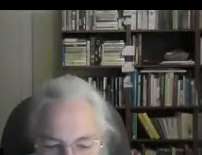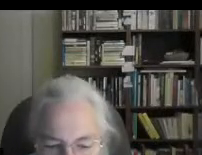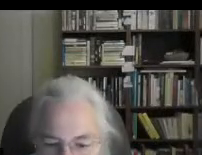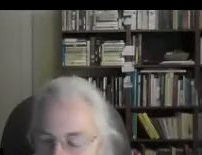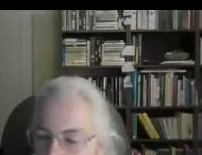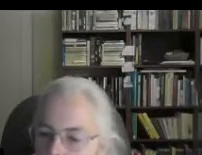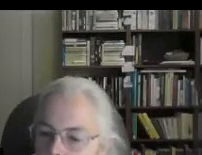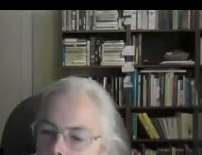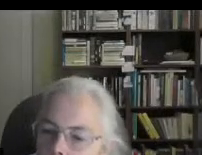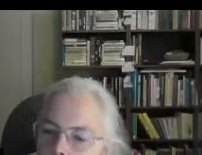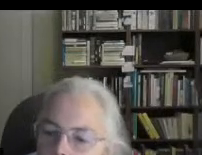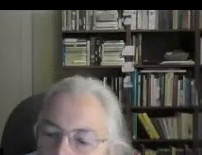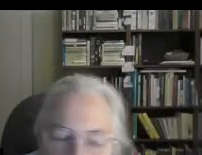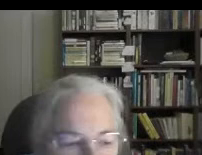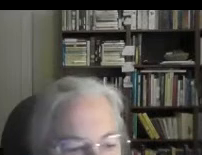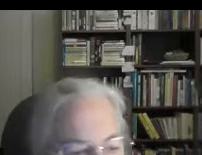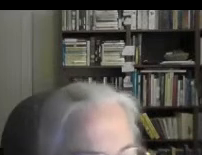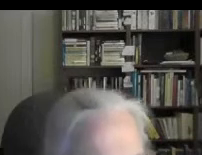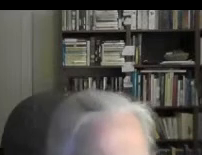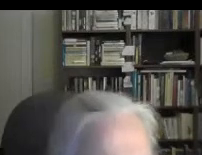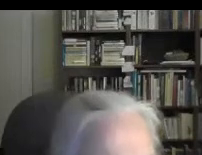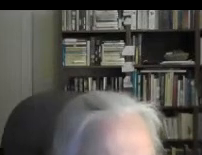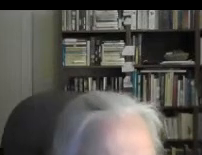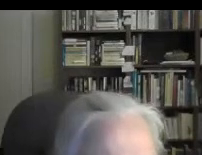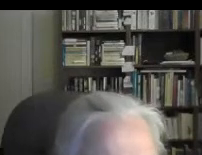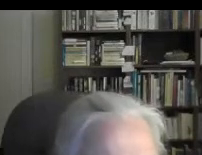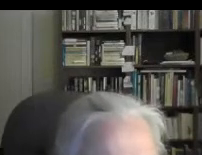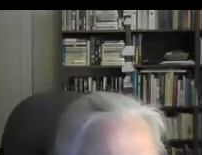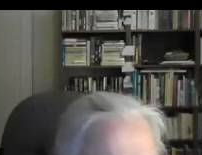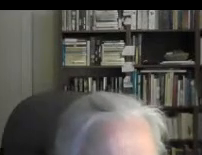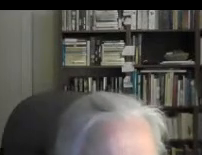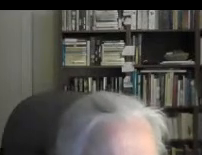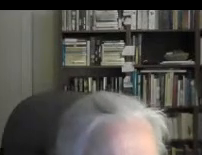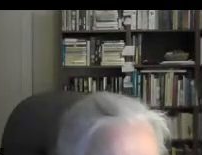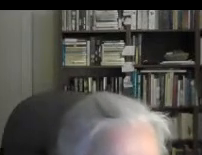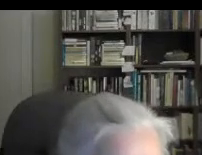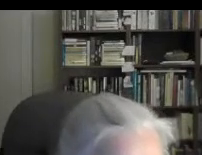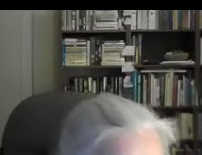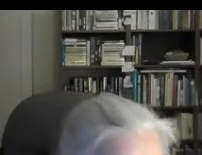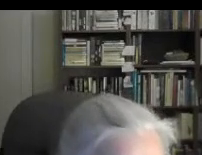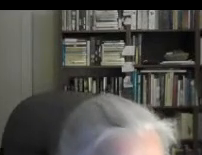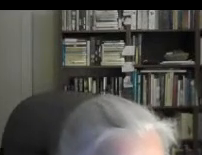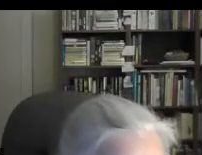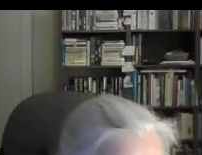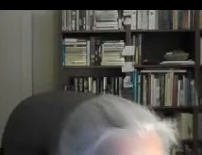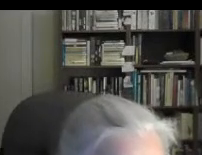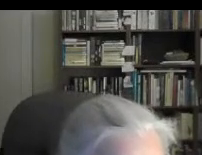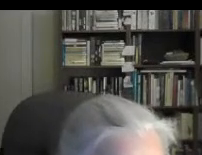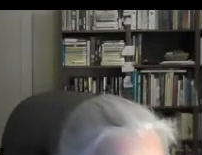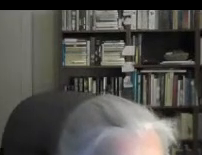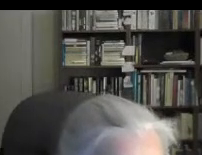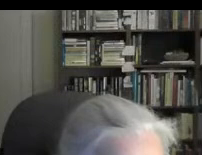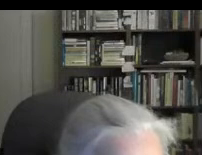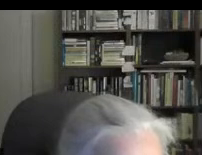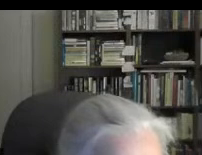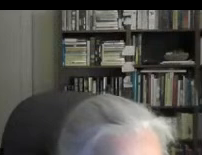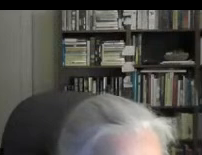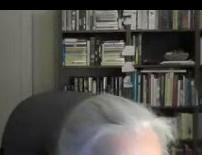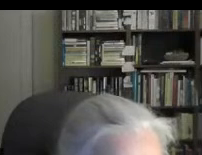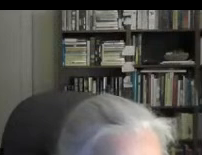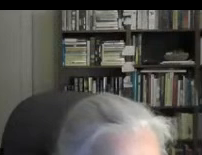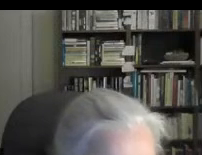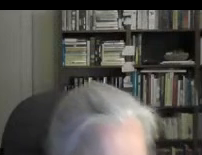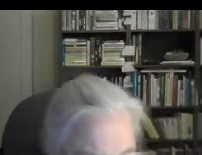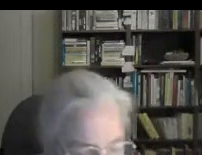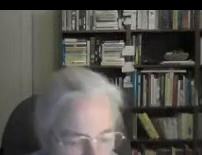okay, I think that's all of the folks that have wanted to join for public comment. Brent, is